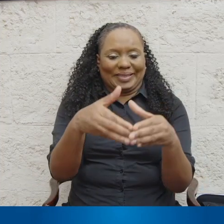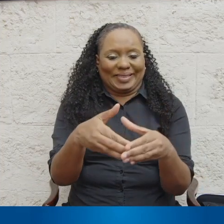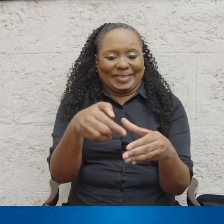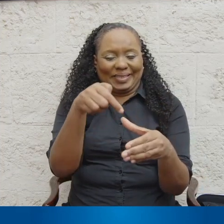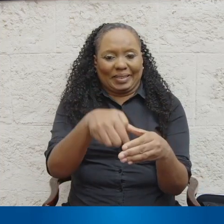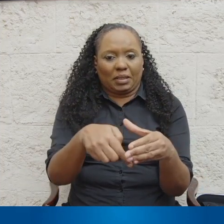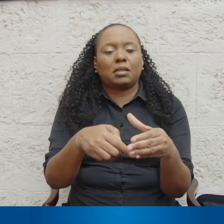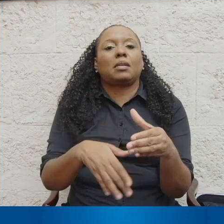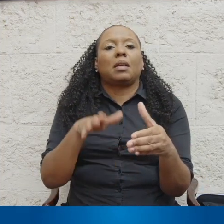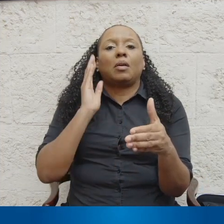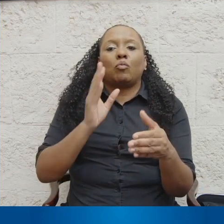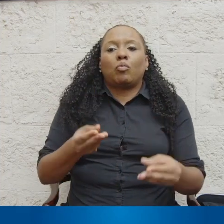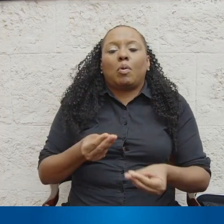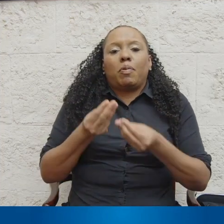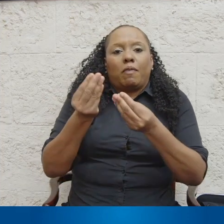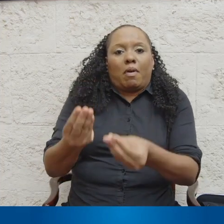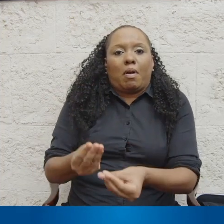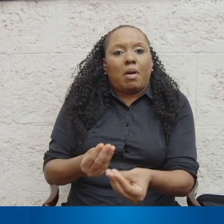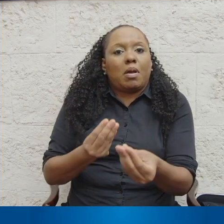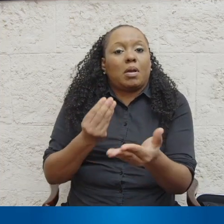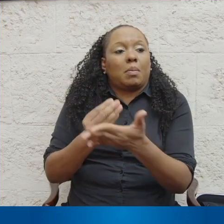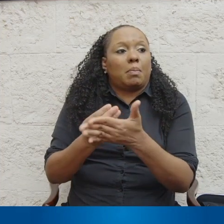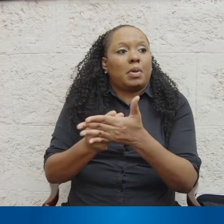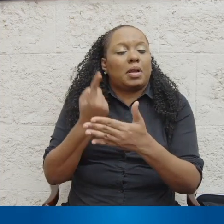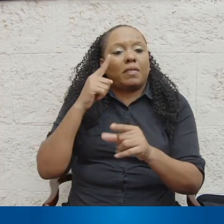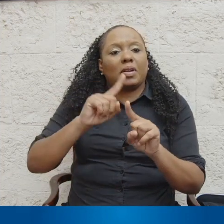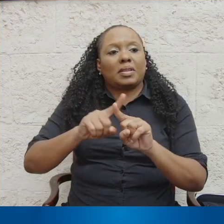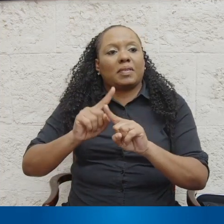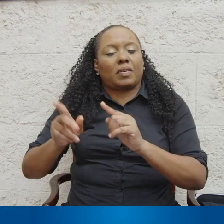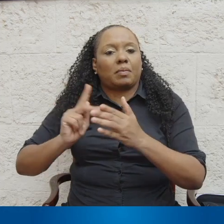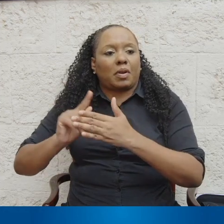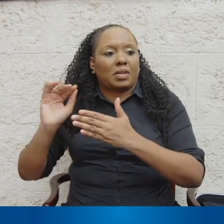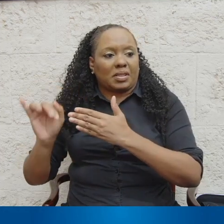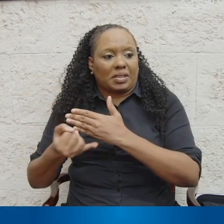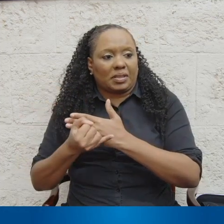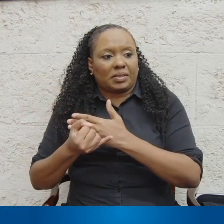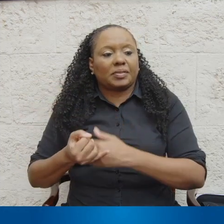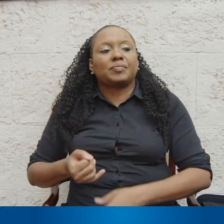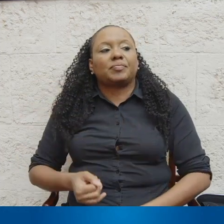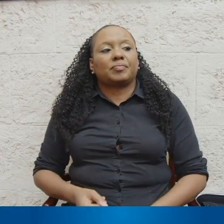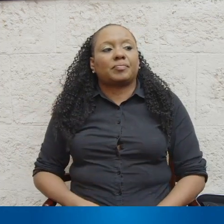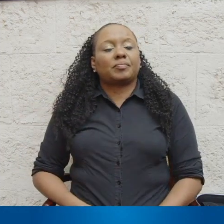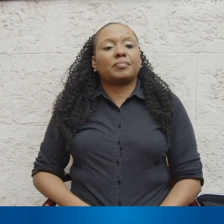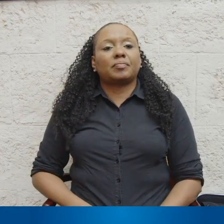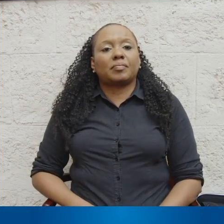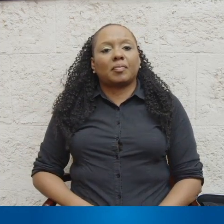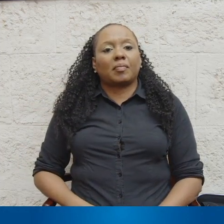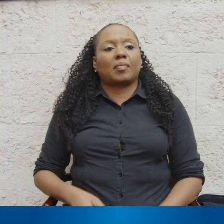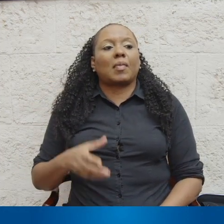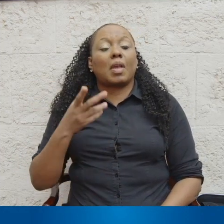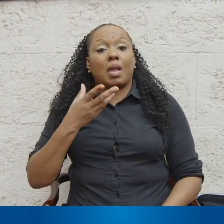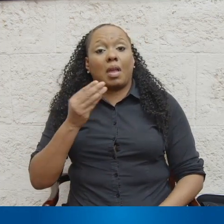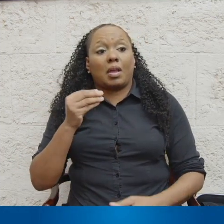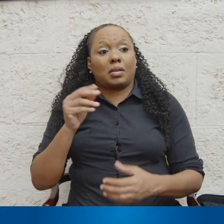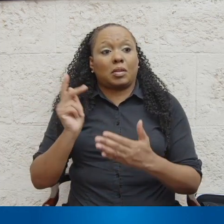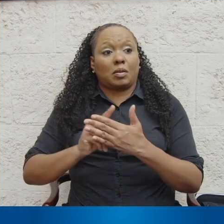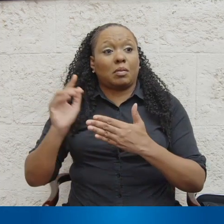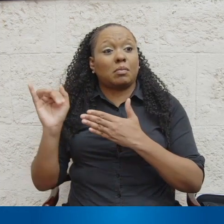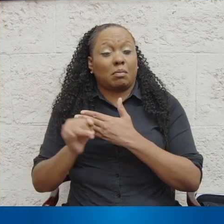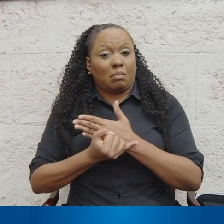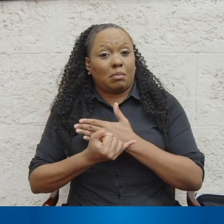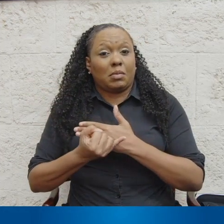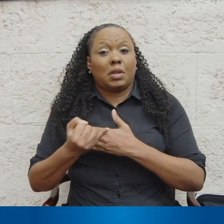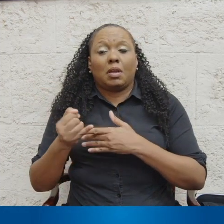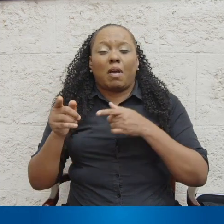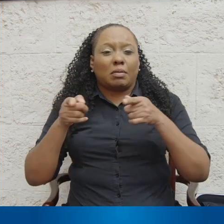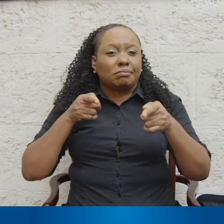order then to provide the funding for various projects. And again, projects that are intended specifically to